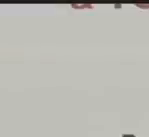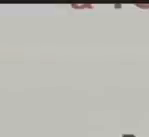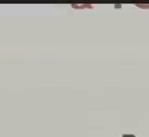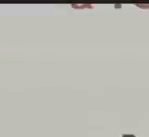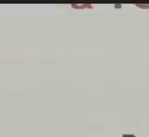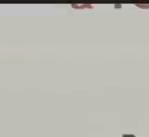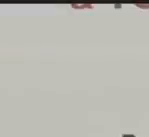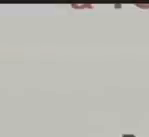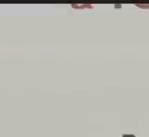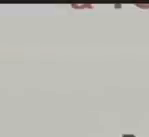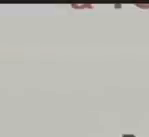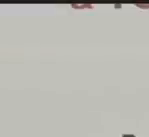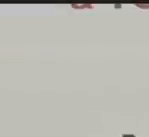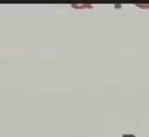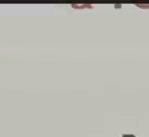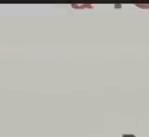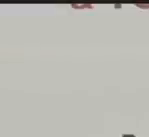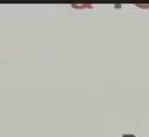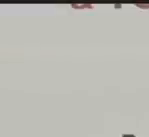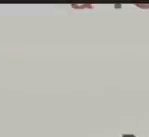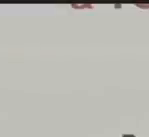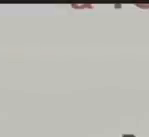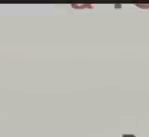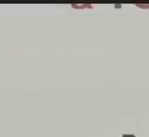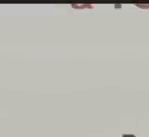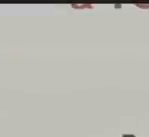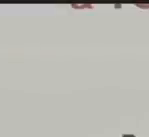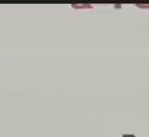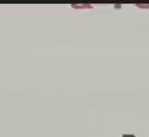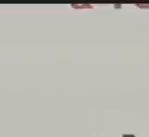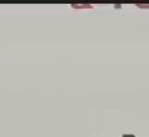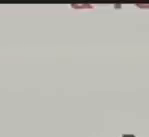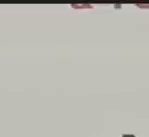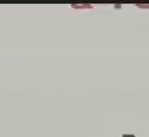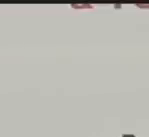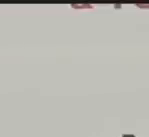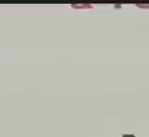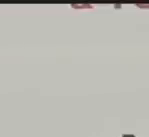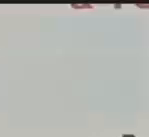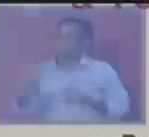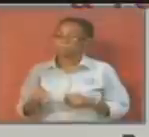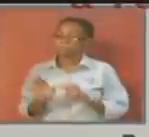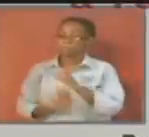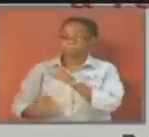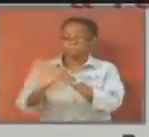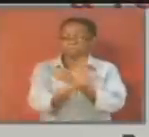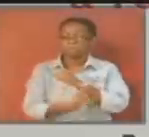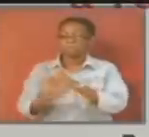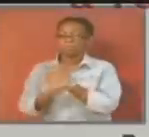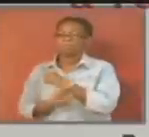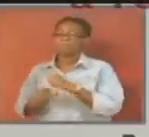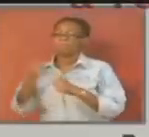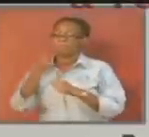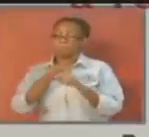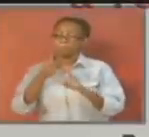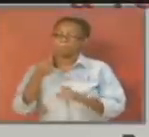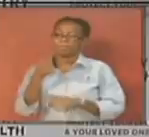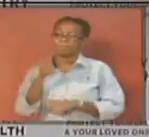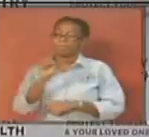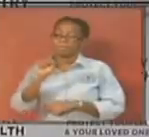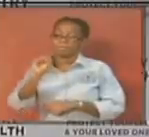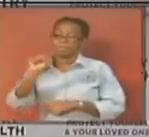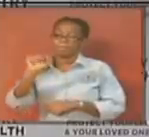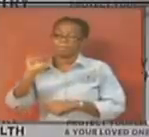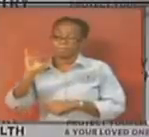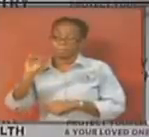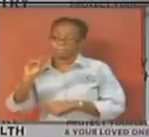that 78.1. So their rate, if you're looking at a rate, is 78.1 protection. Thank you very much, CMO. And now